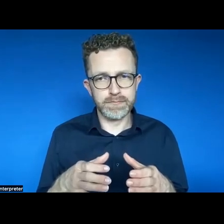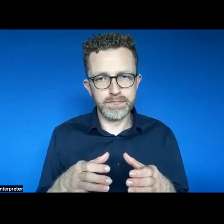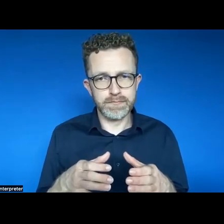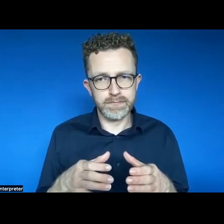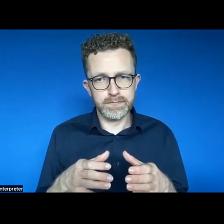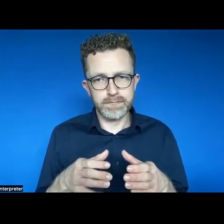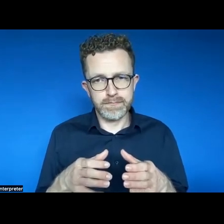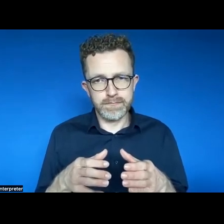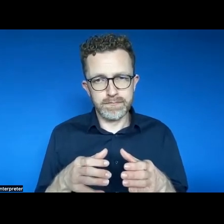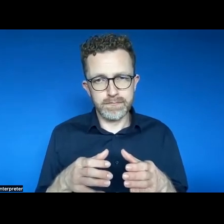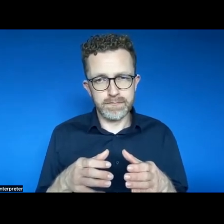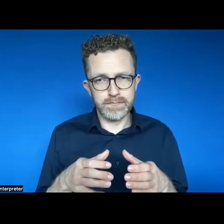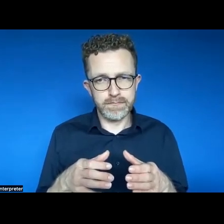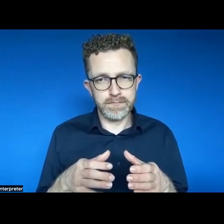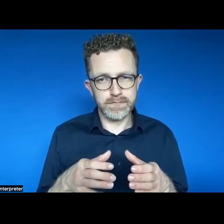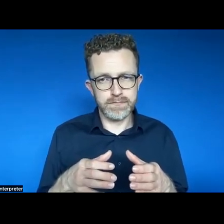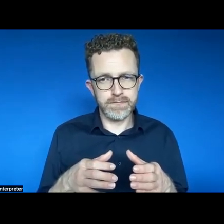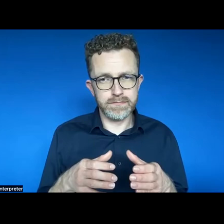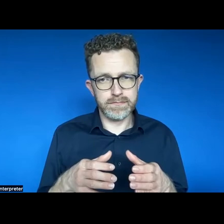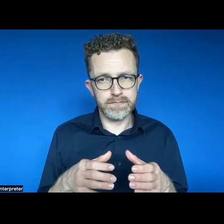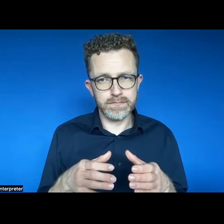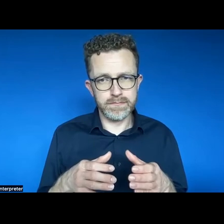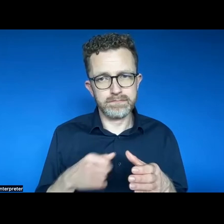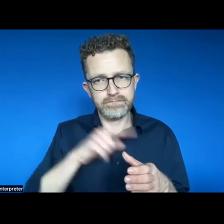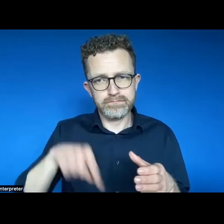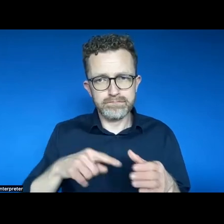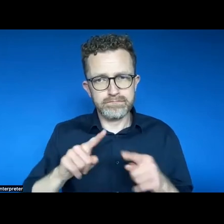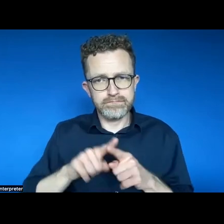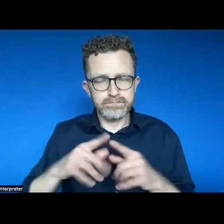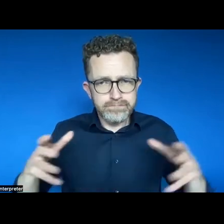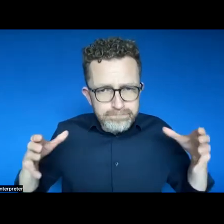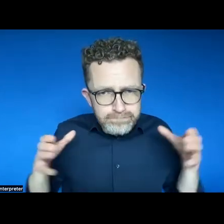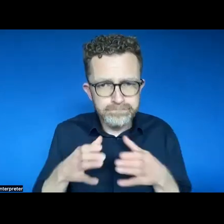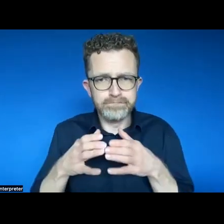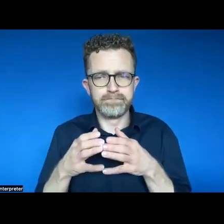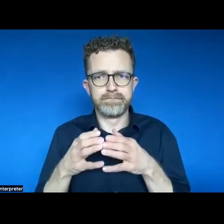the families in Kyiv, in Ukraine, and abroad.